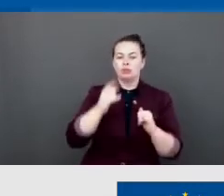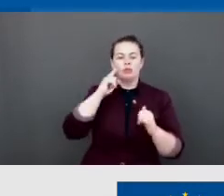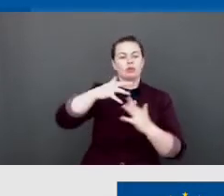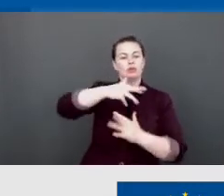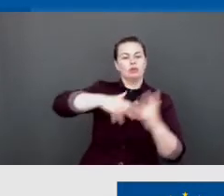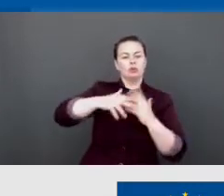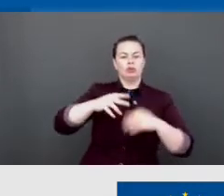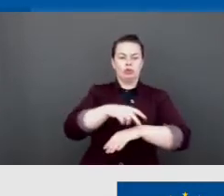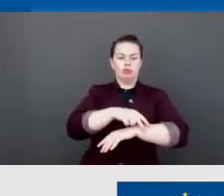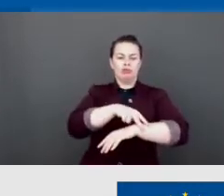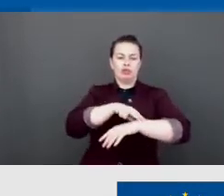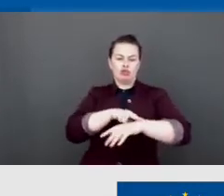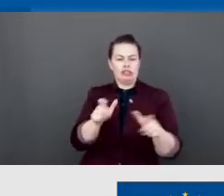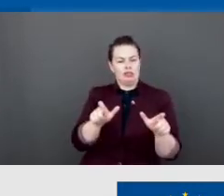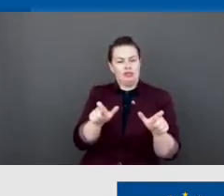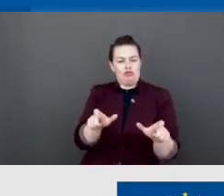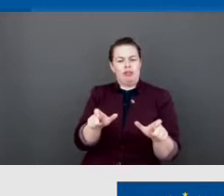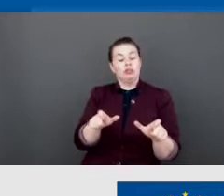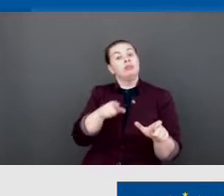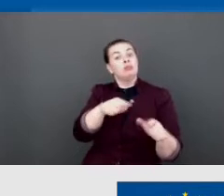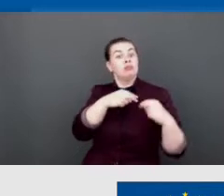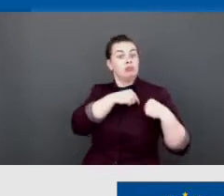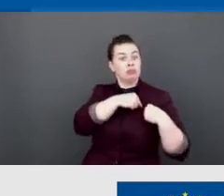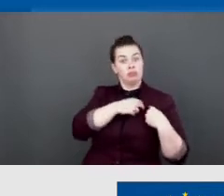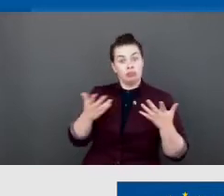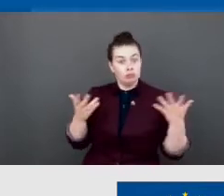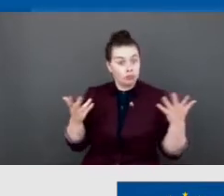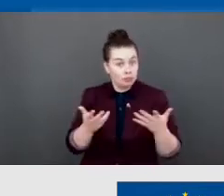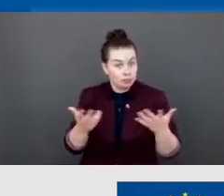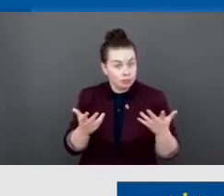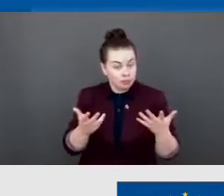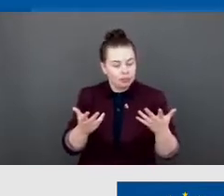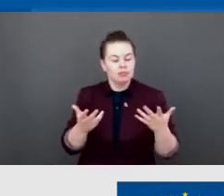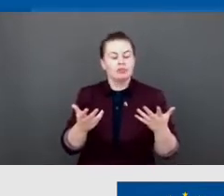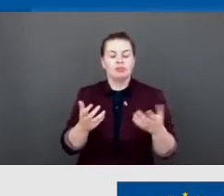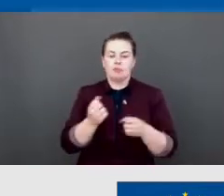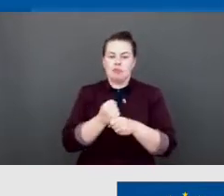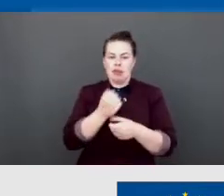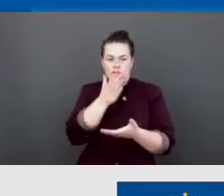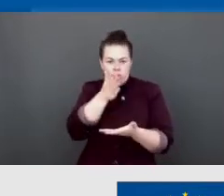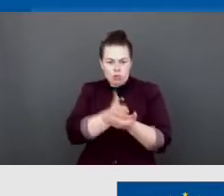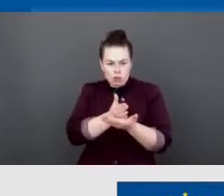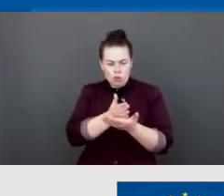Social Security. These national institutions are responsible for observing the